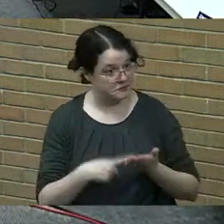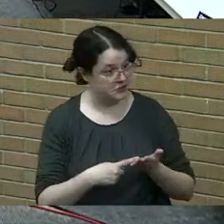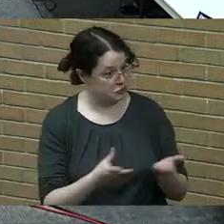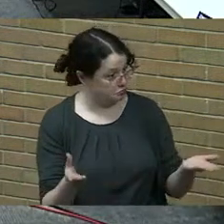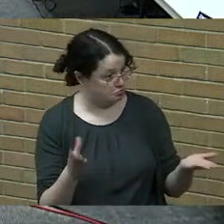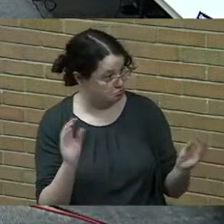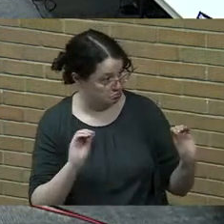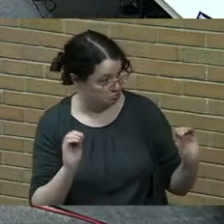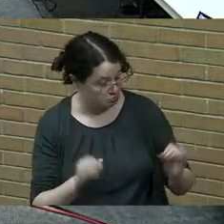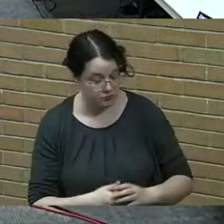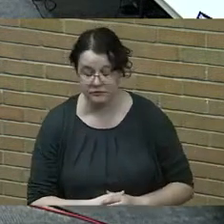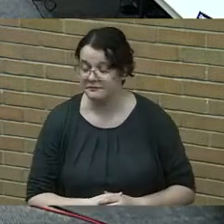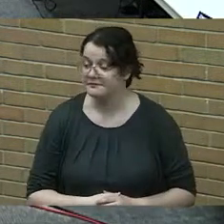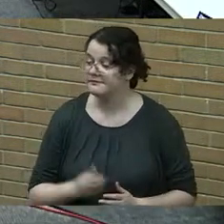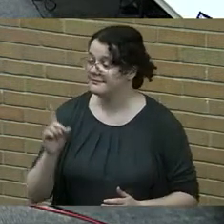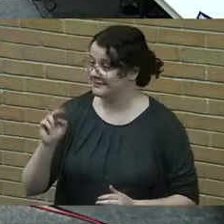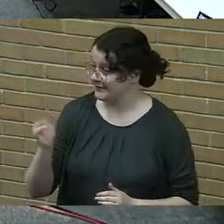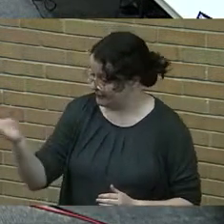Dan, please call the roll.